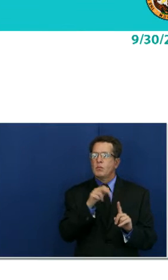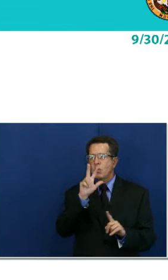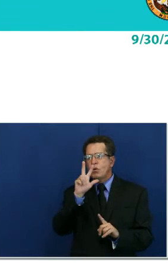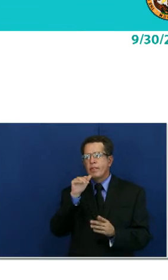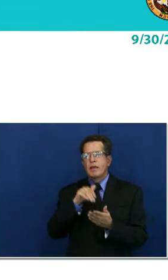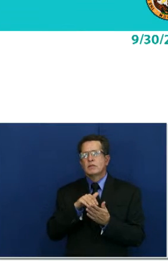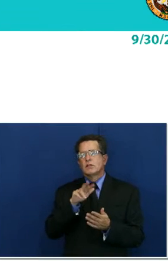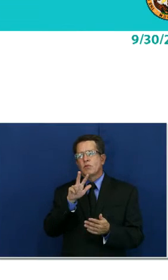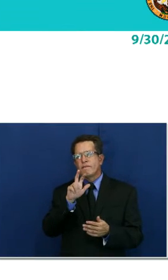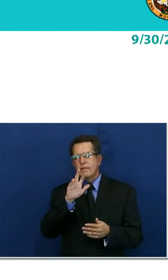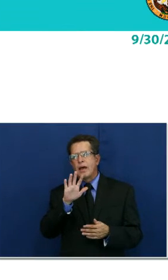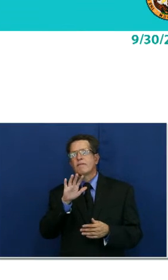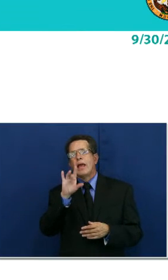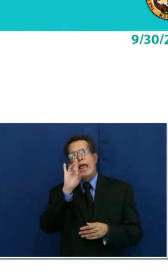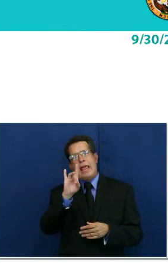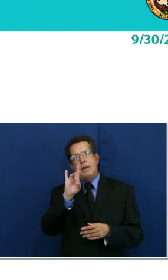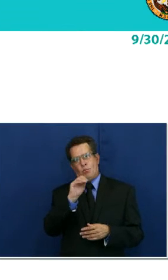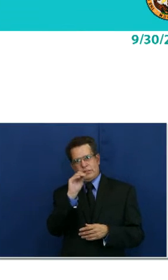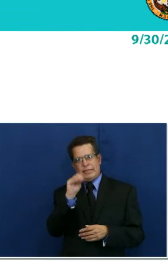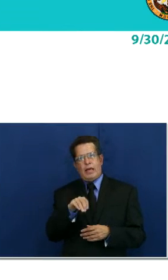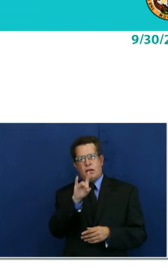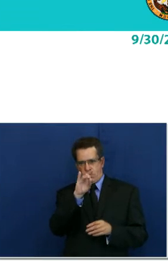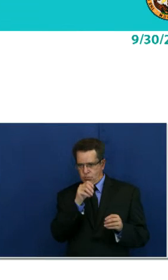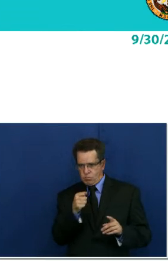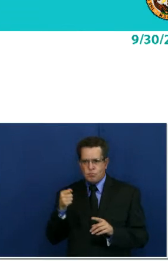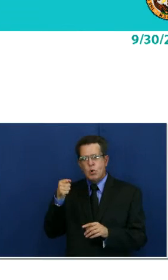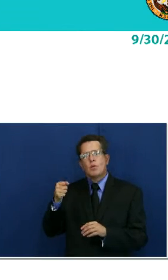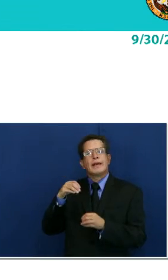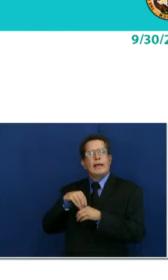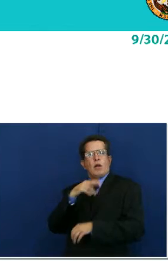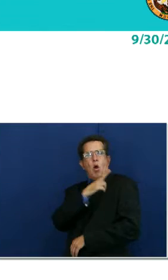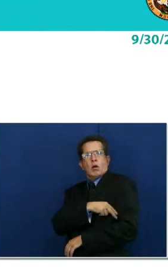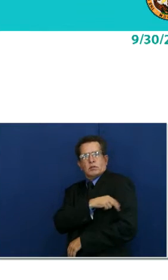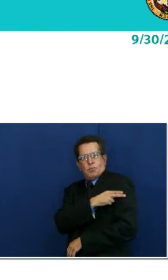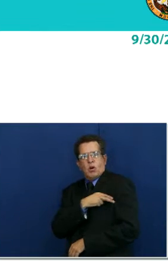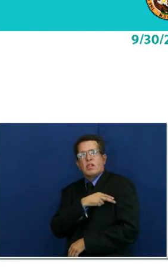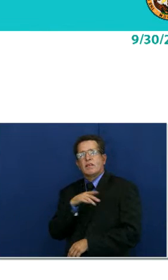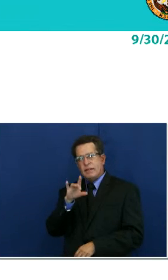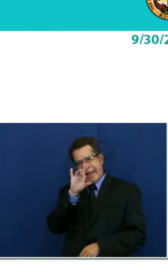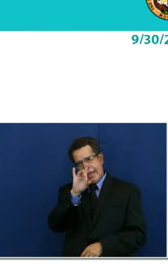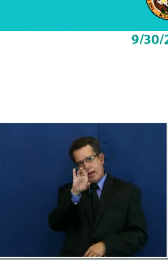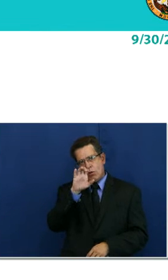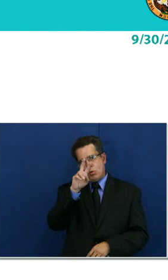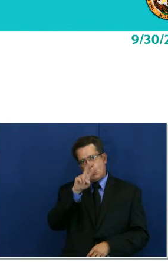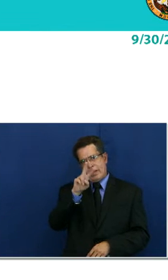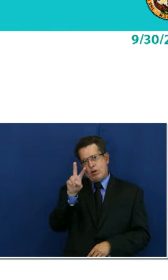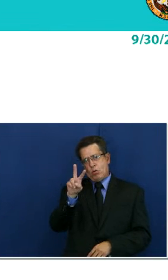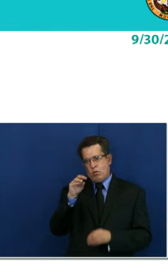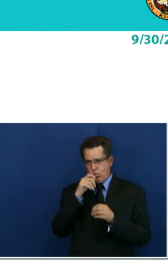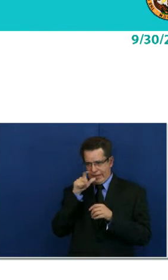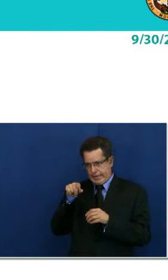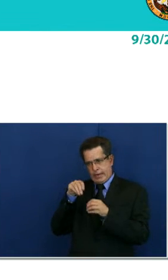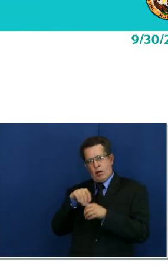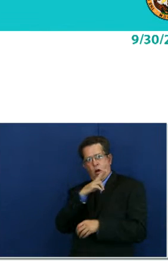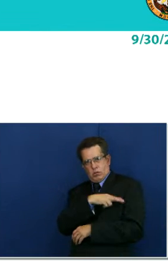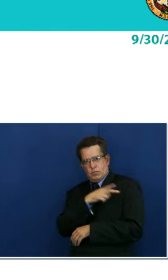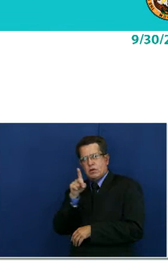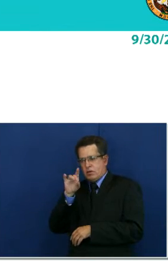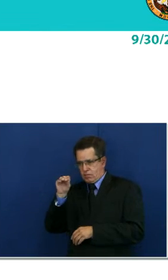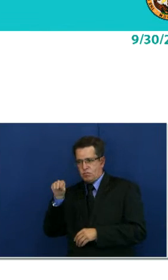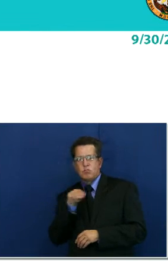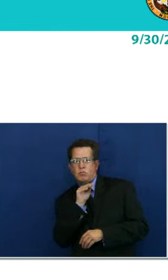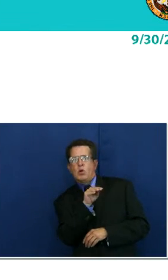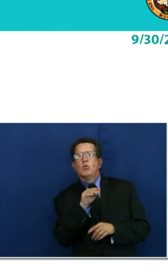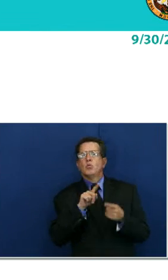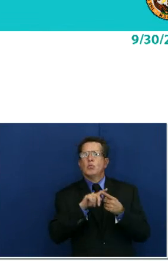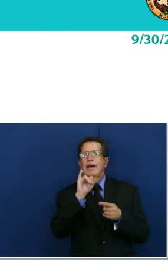3,525, or 8% of the cases, have been hospitalized, and 822 of those hospitalized have been admitted to the